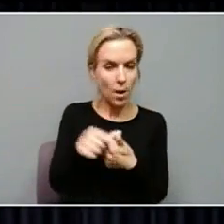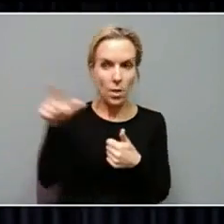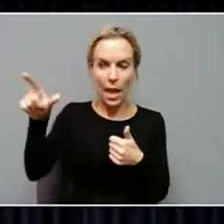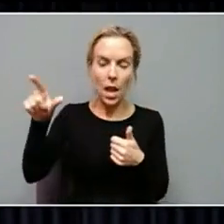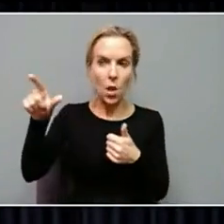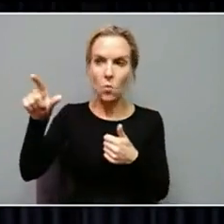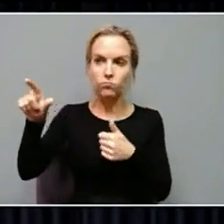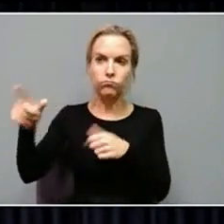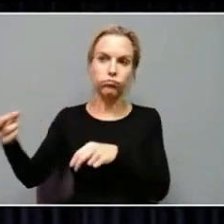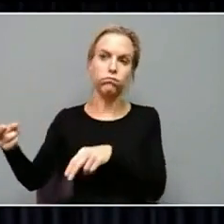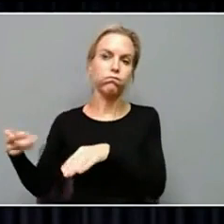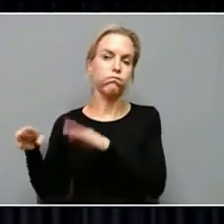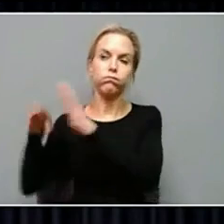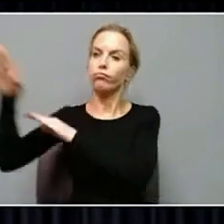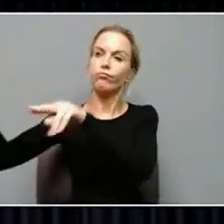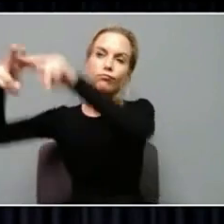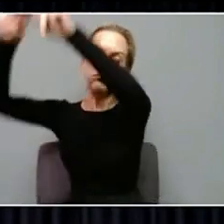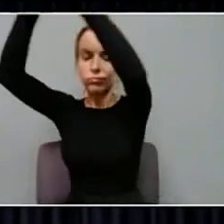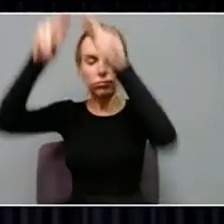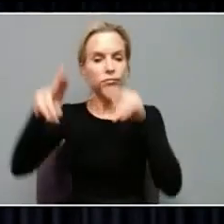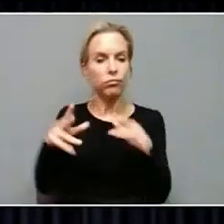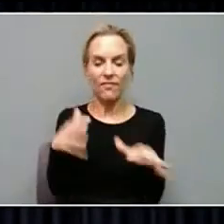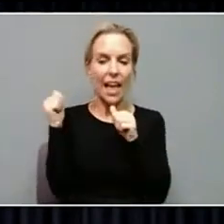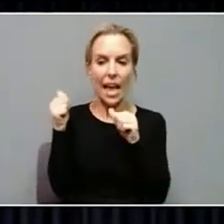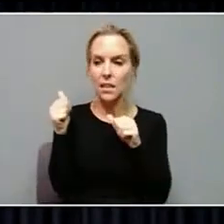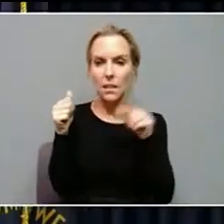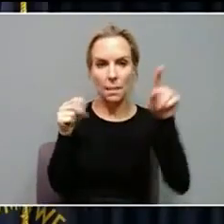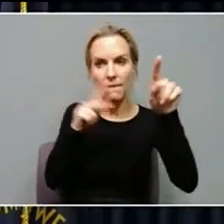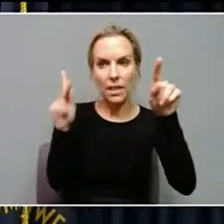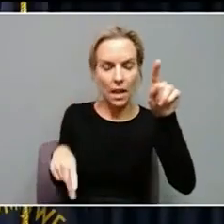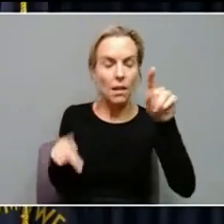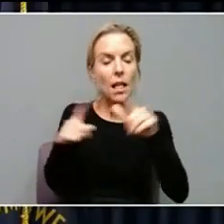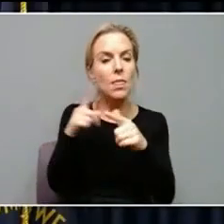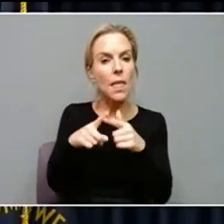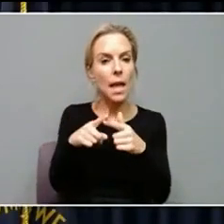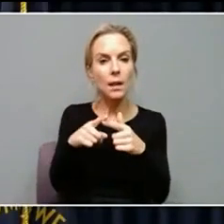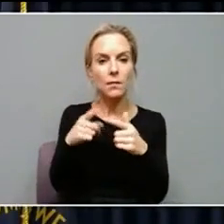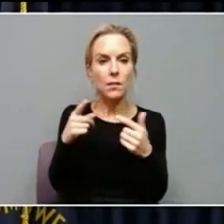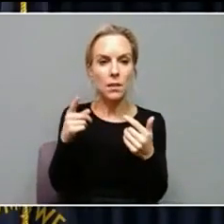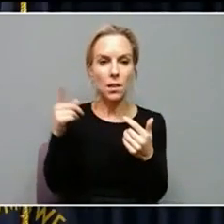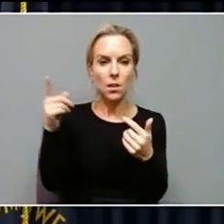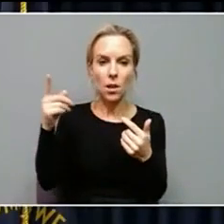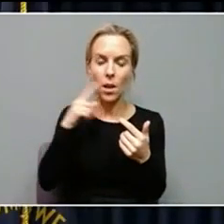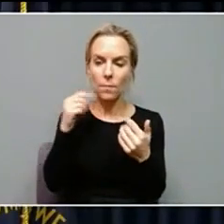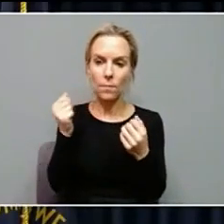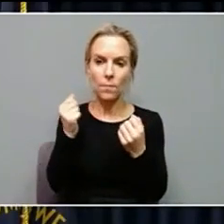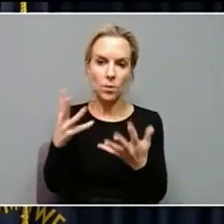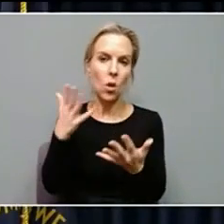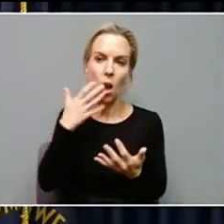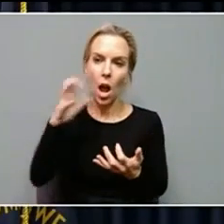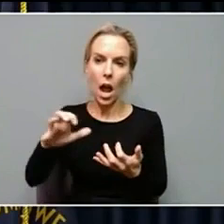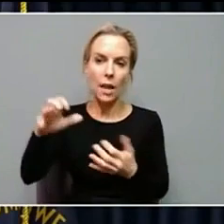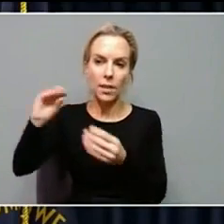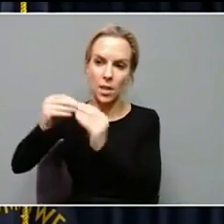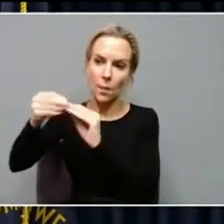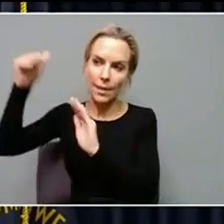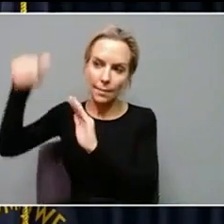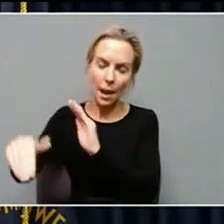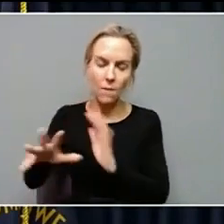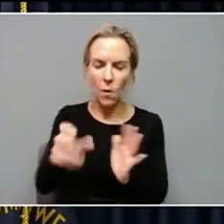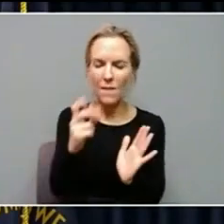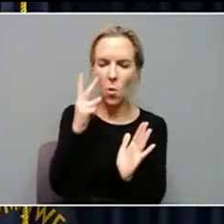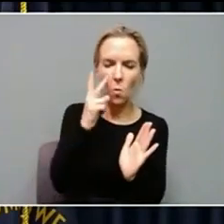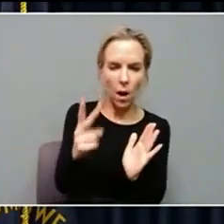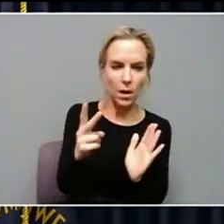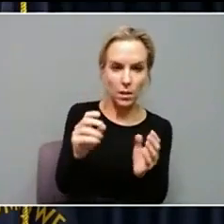and up and up and up and up really fast in Philadelphia, but then it burned so hot it came back down. And so we really have to watch this as it goes. No one's seen the